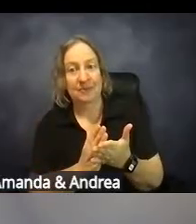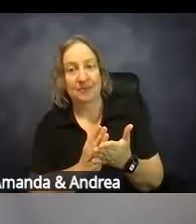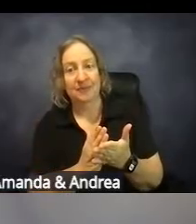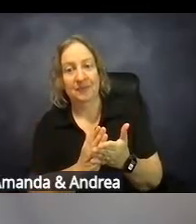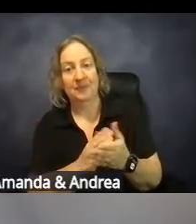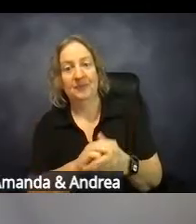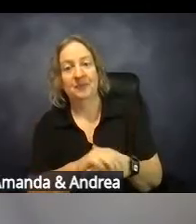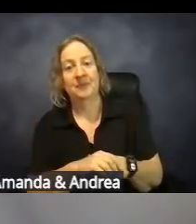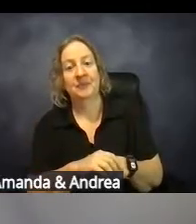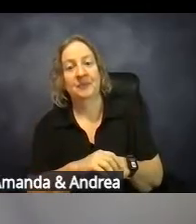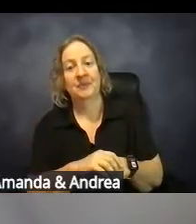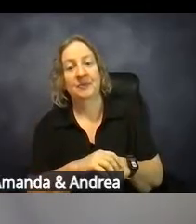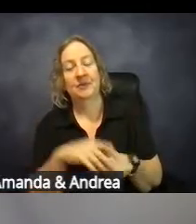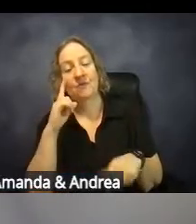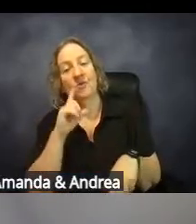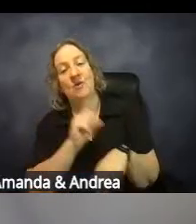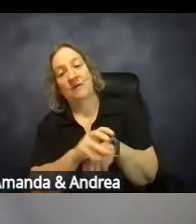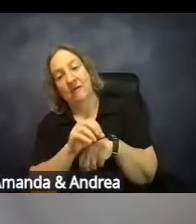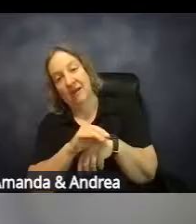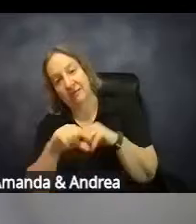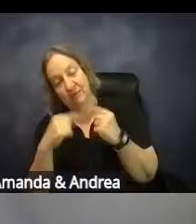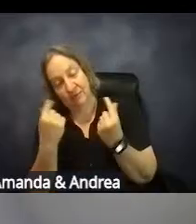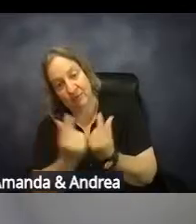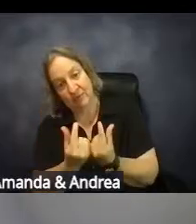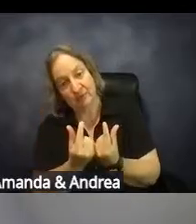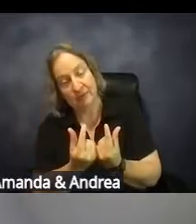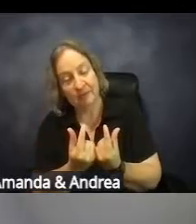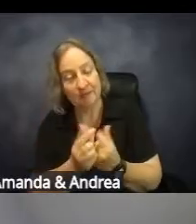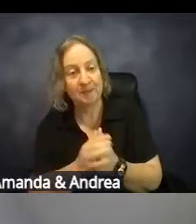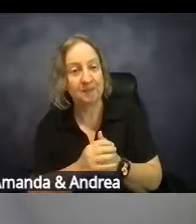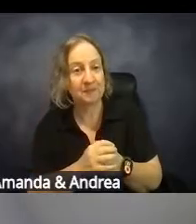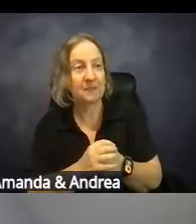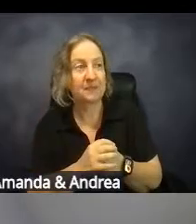iteration of the advisory groups. So